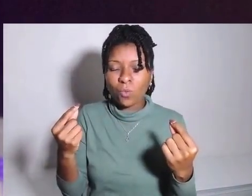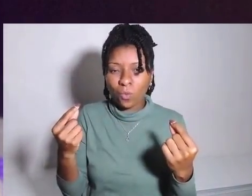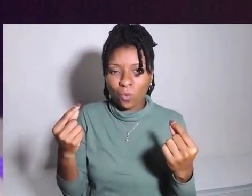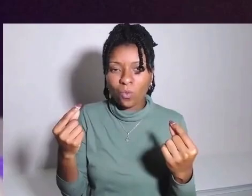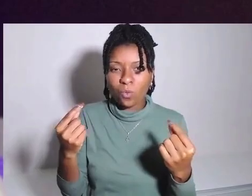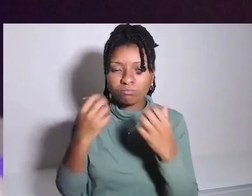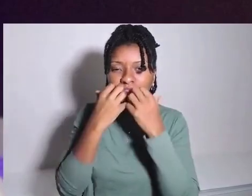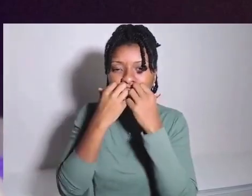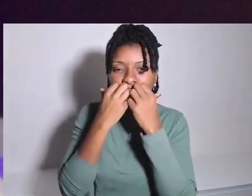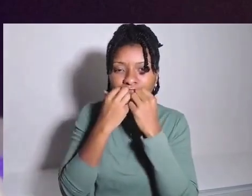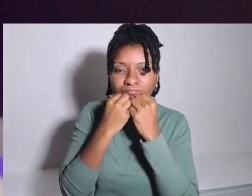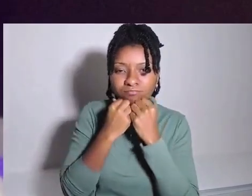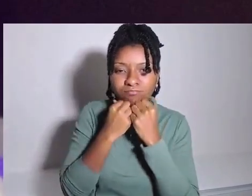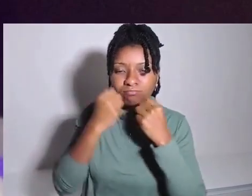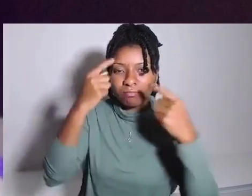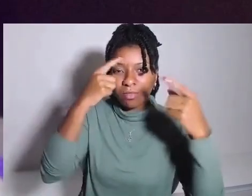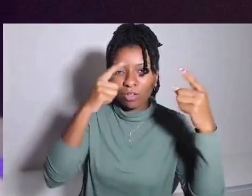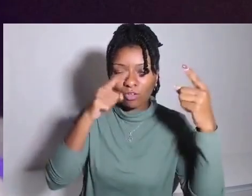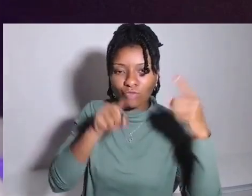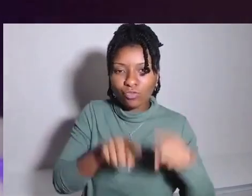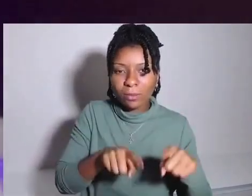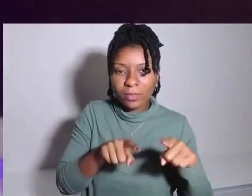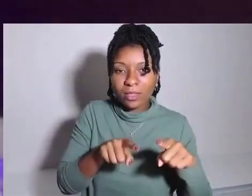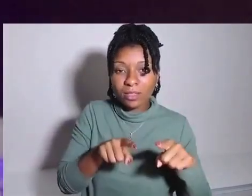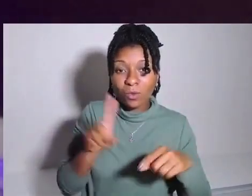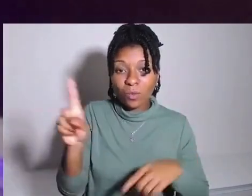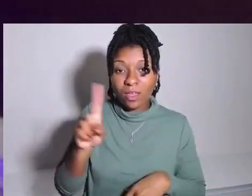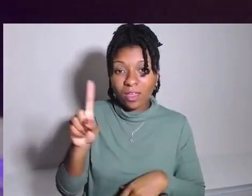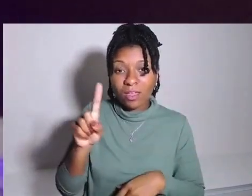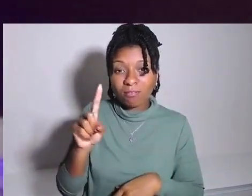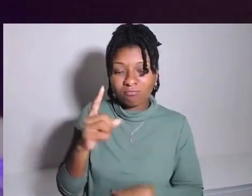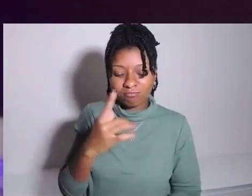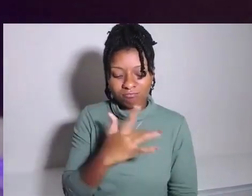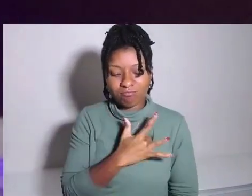with your own beating heart.